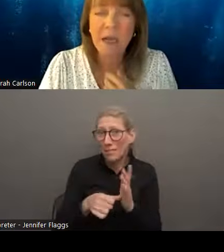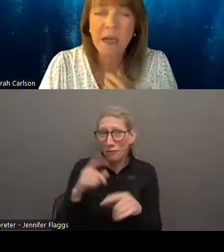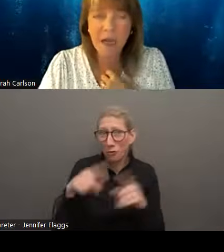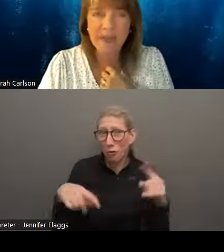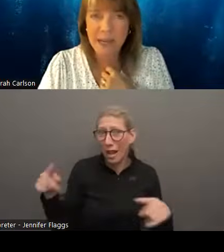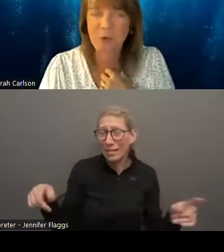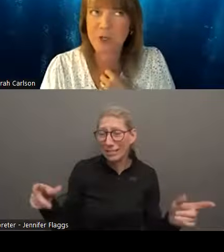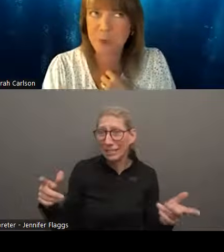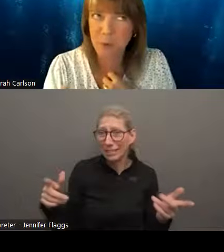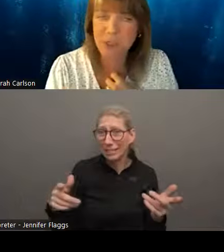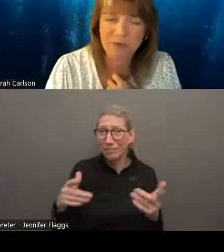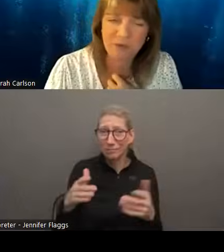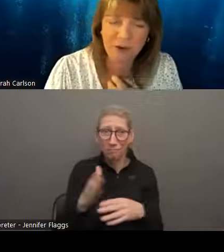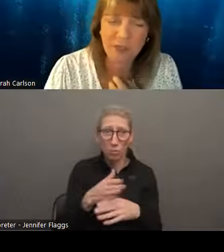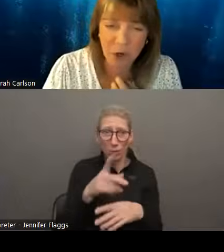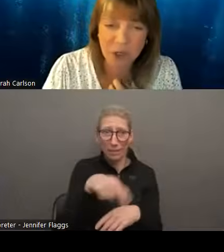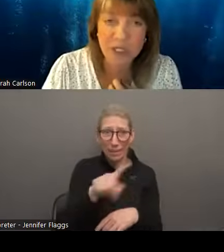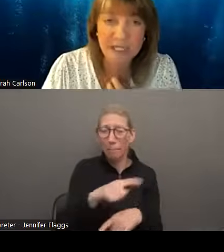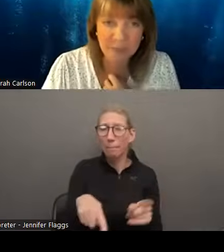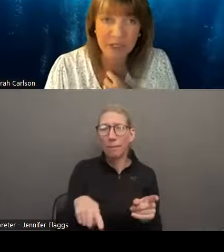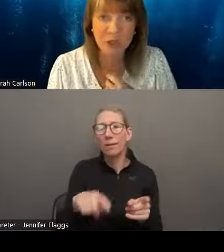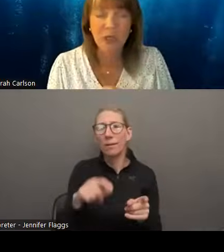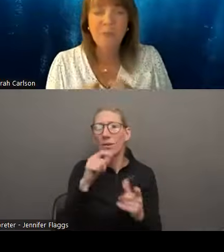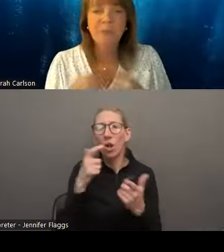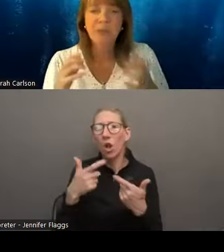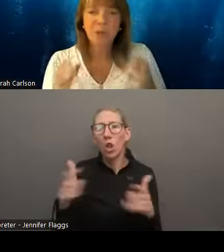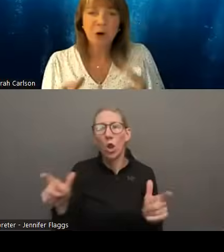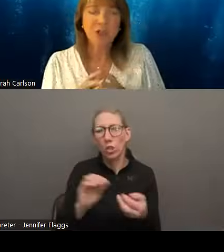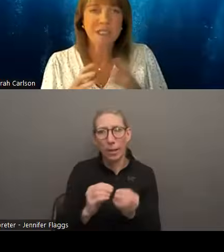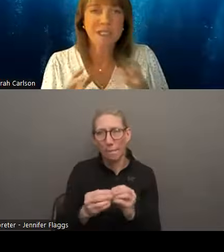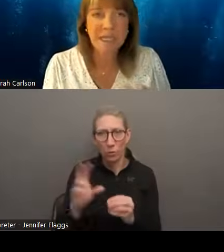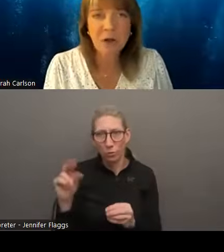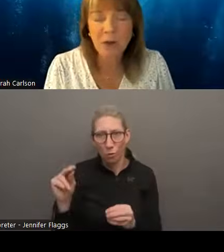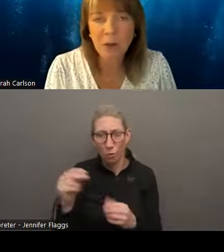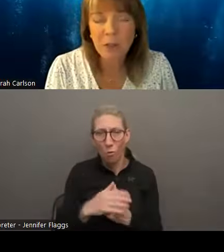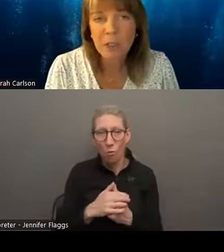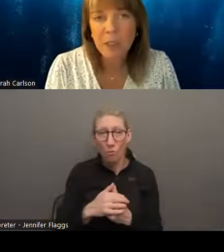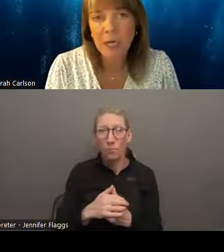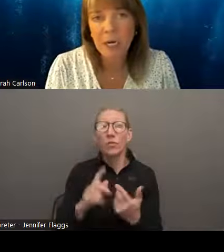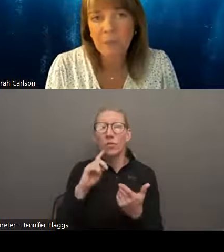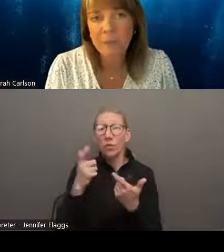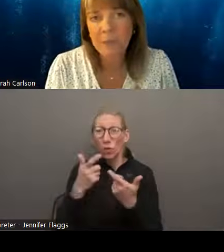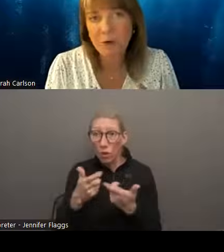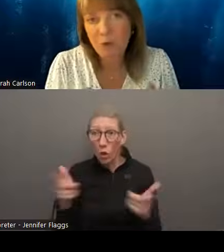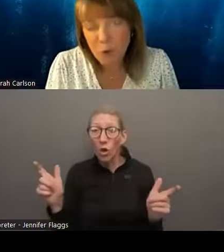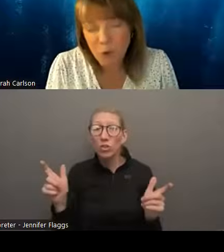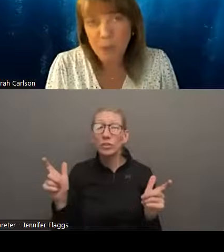variety among the amphoras, but we don't have a very large assemblage. The largest single